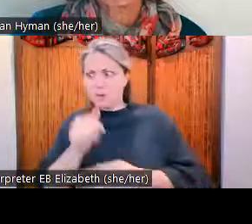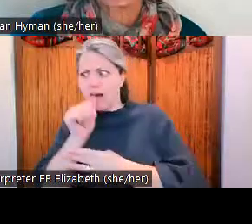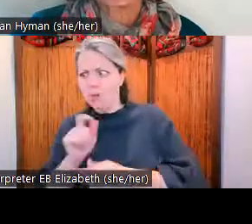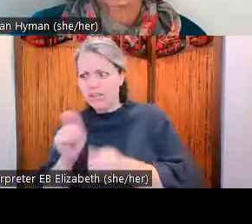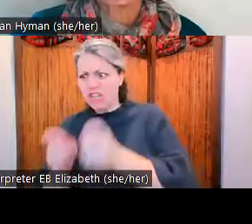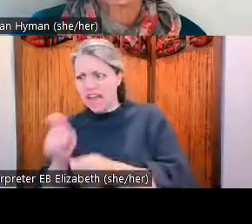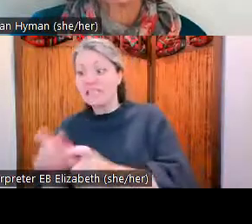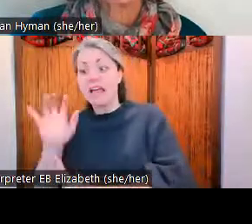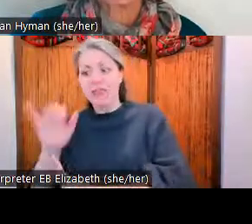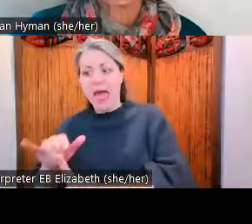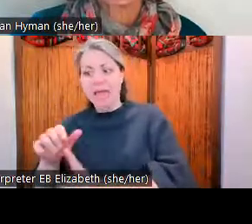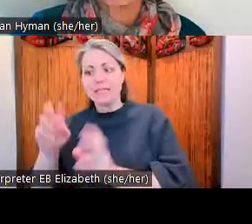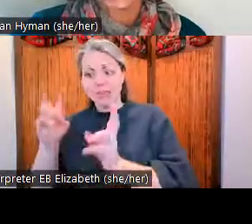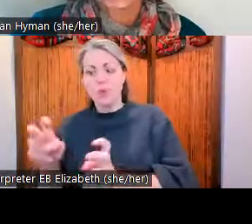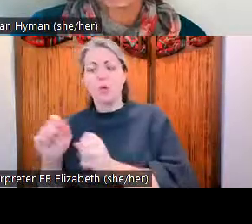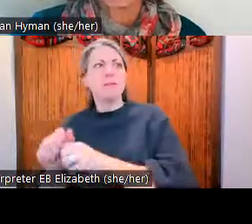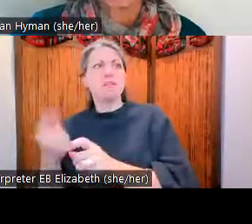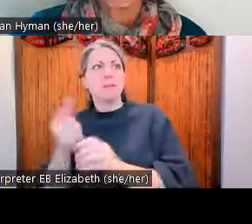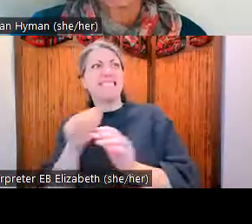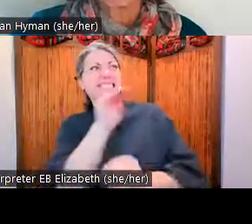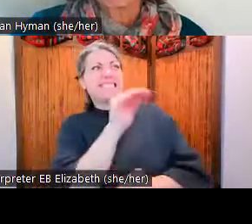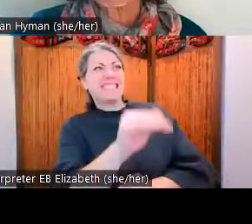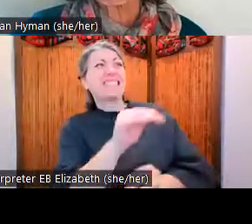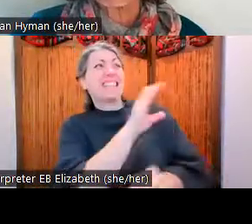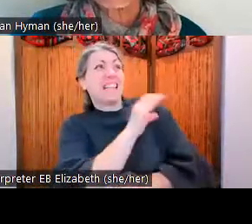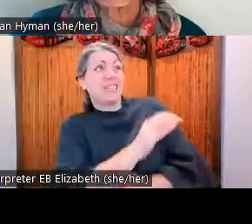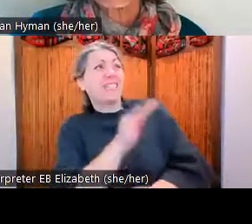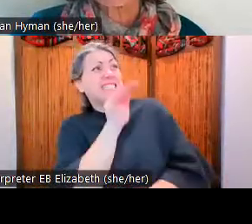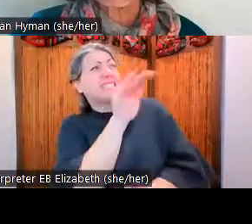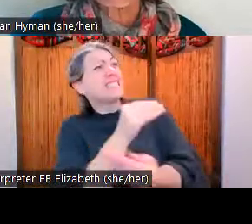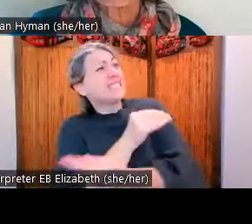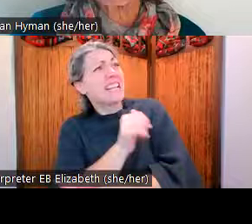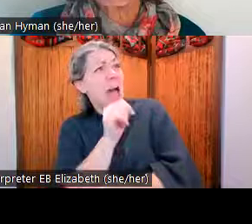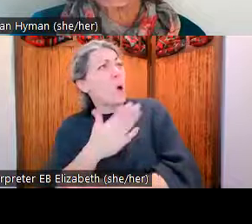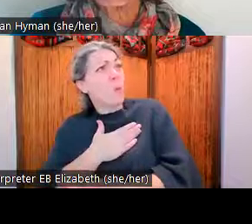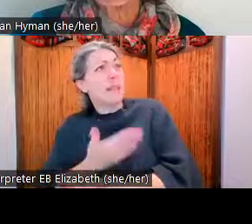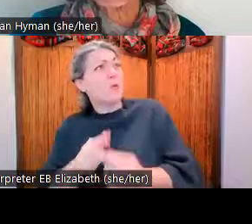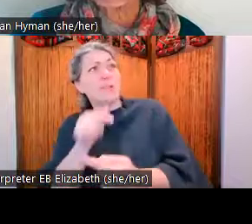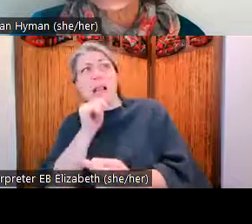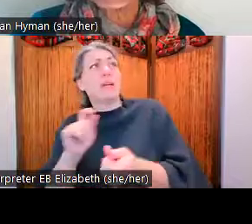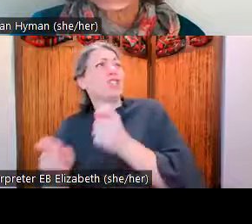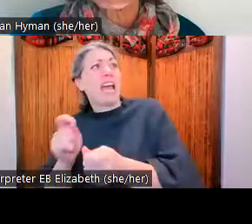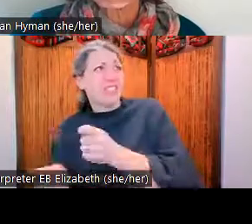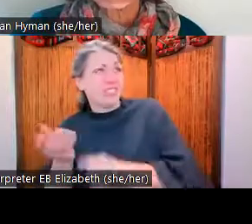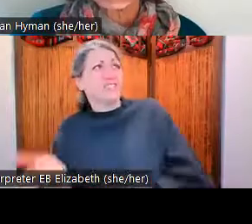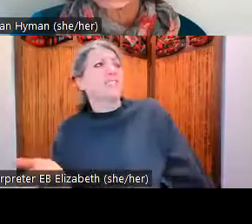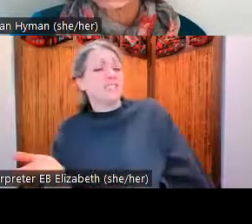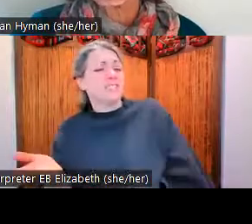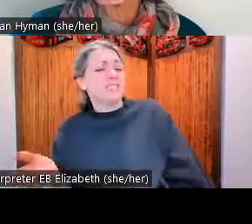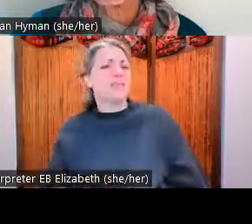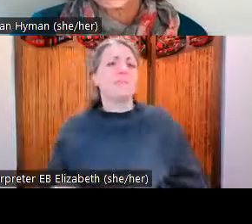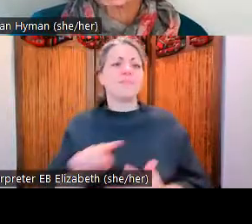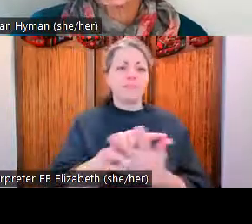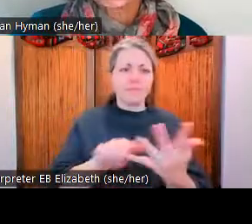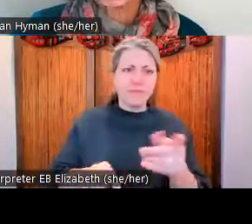talking to your clinician about. And then there are the whole set of sensory differences which become evident